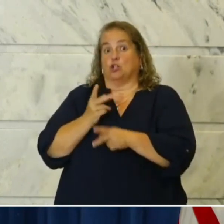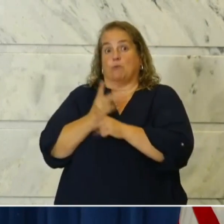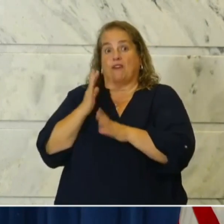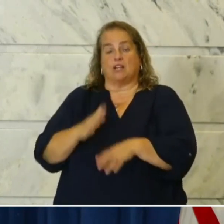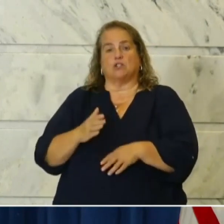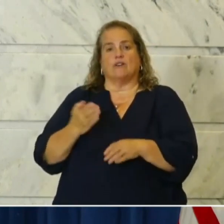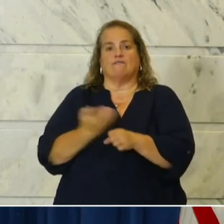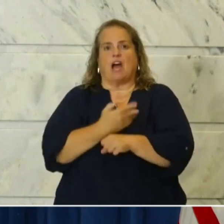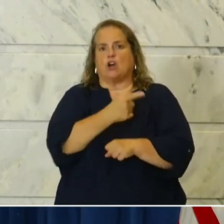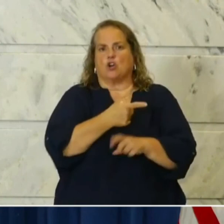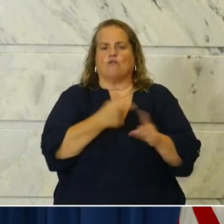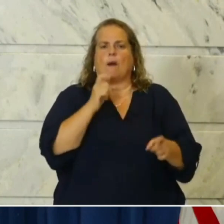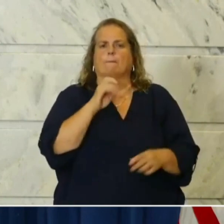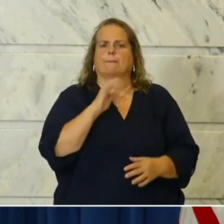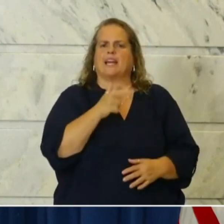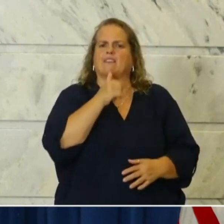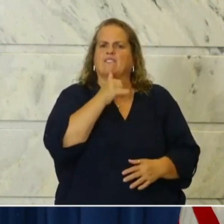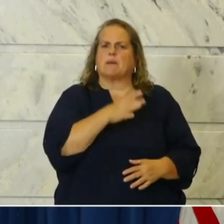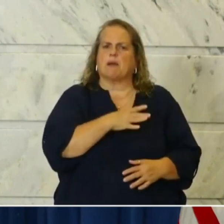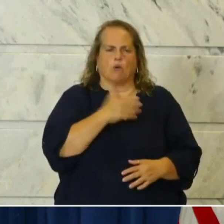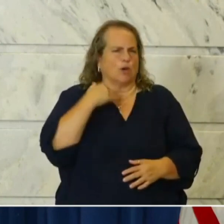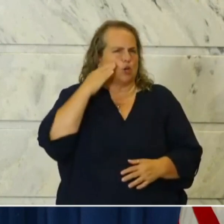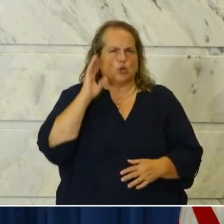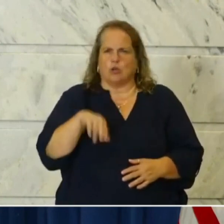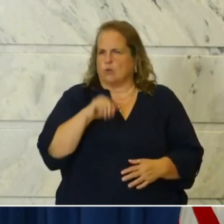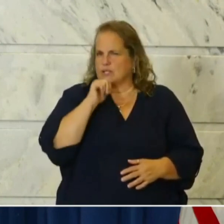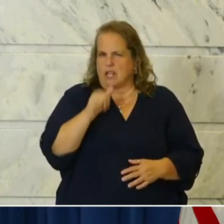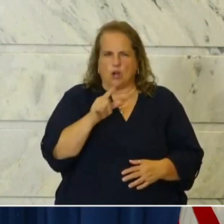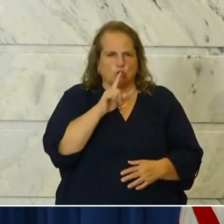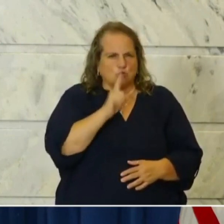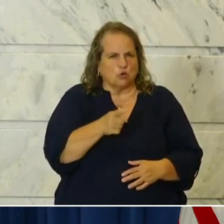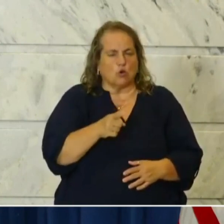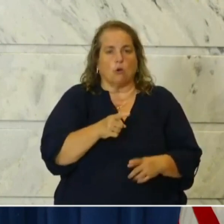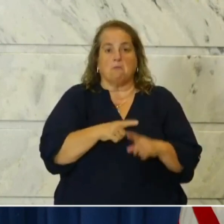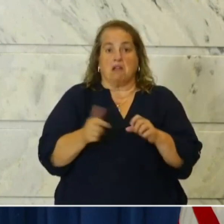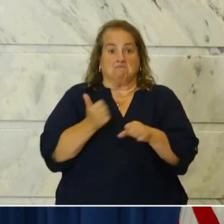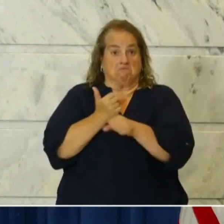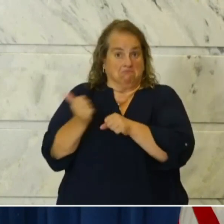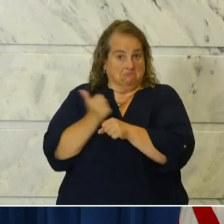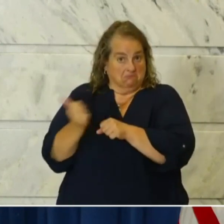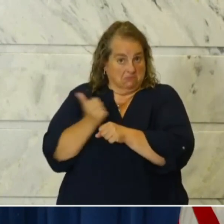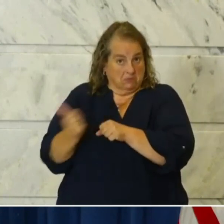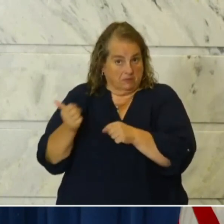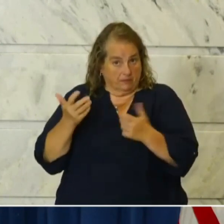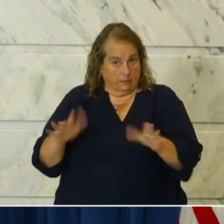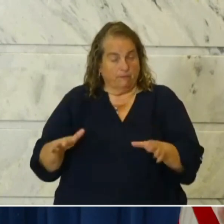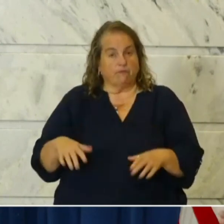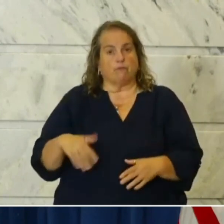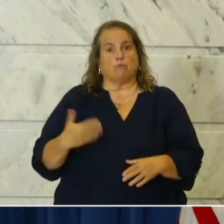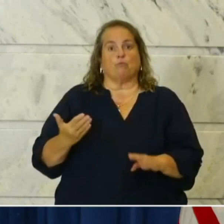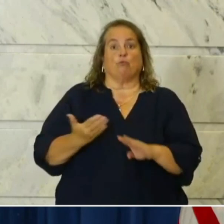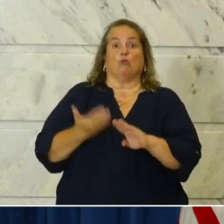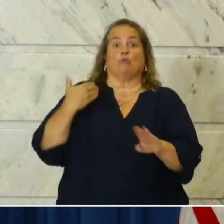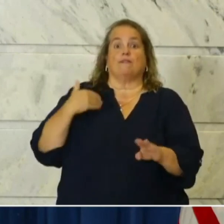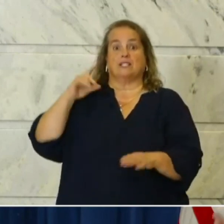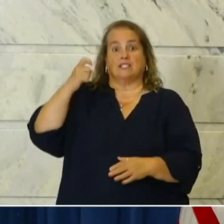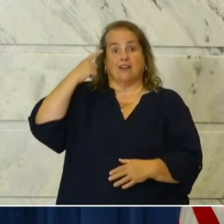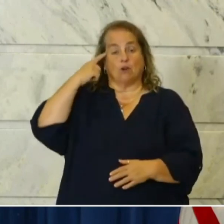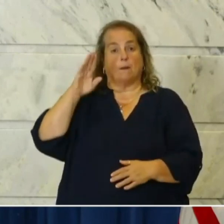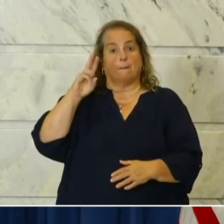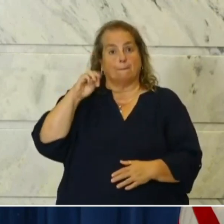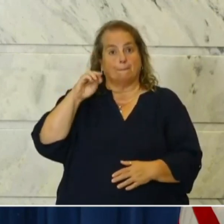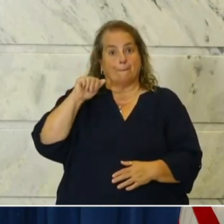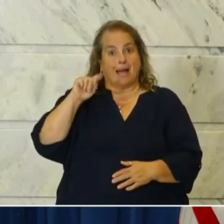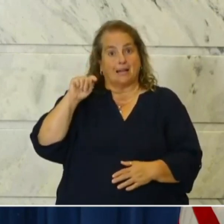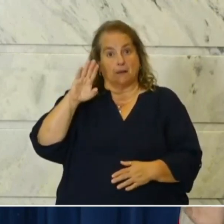we knew it wasn't true whatsoever, but the allegations were made. The previous governor, Matt Bevin, mentioned it at